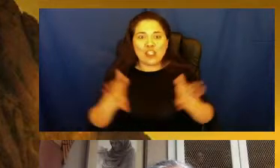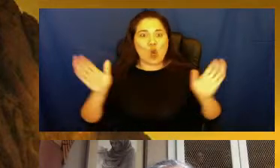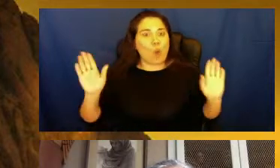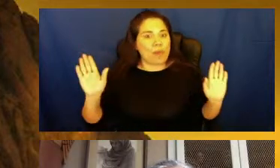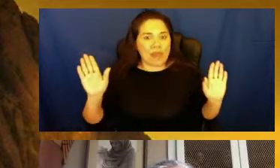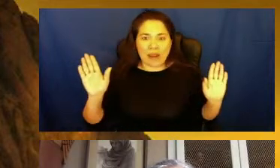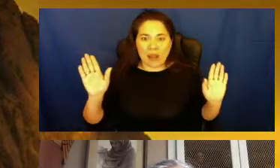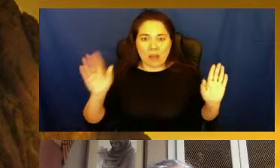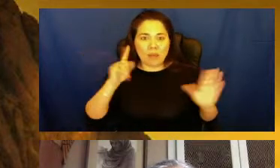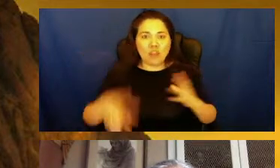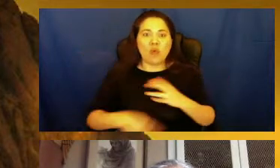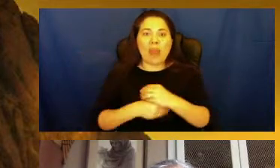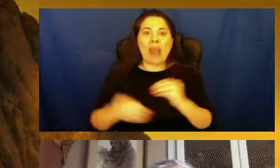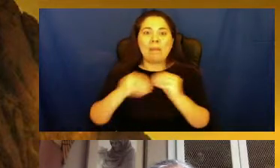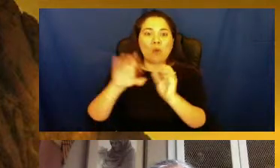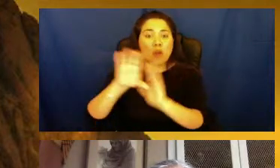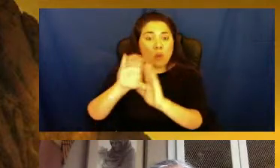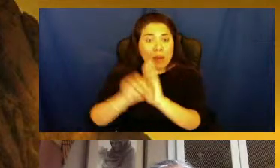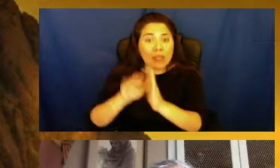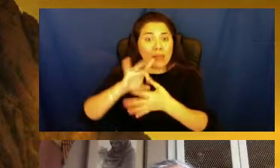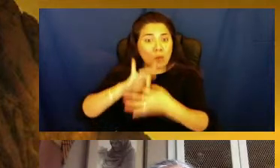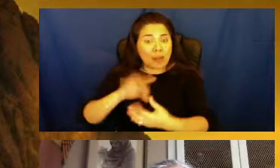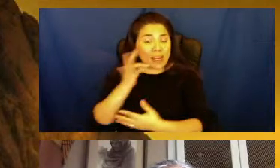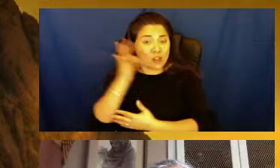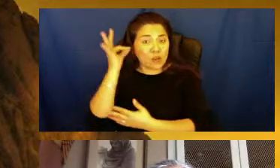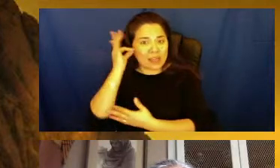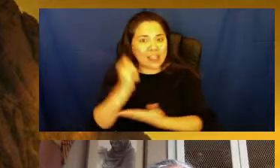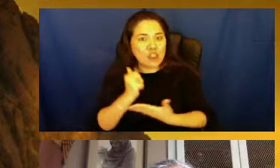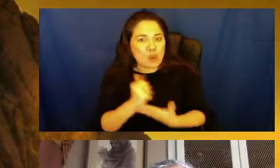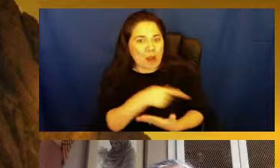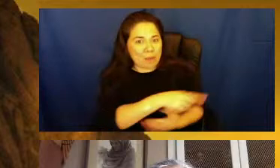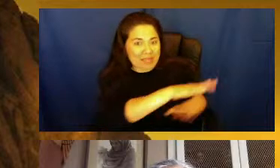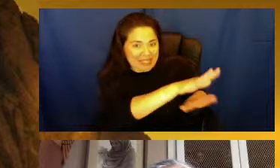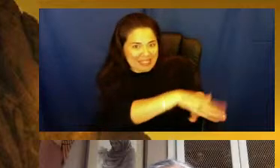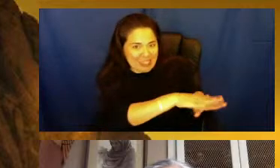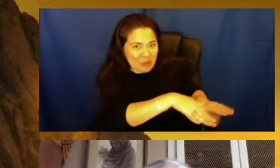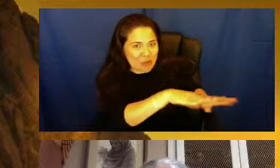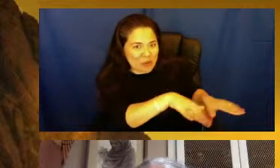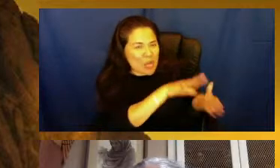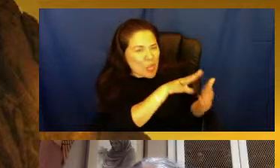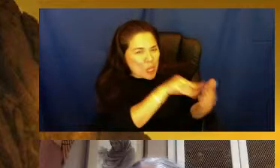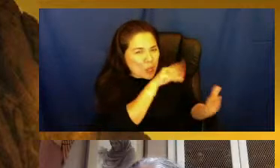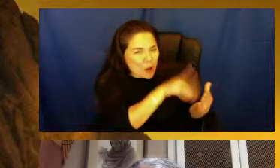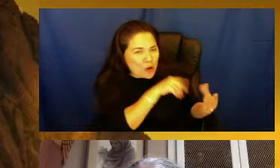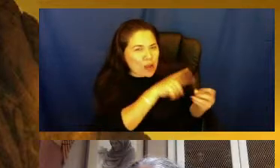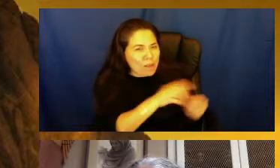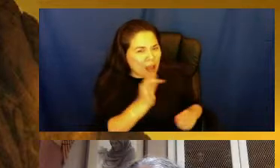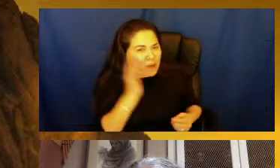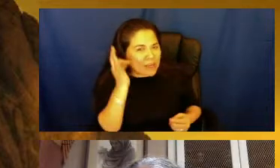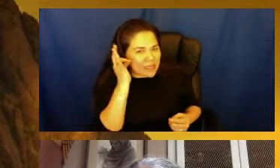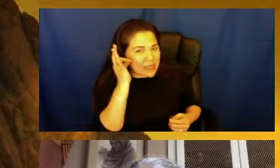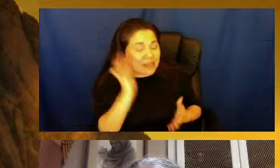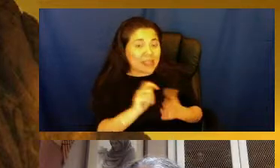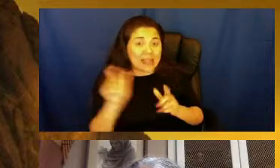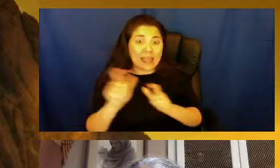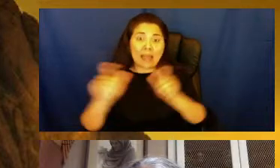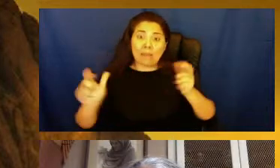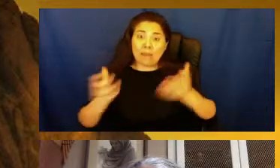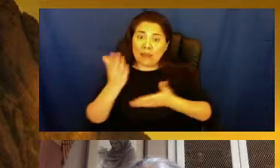So I just wanted to kind of throw that out there as well, that the education system is something that's really big that needs to be